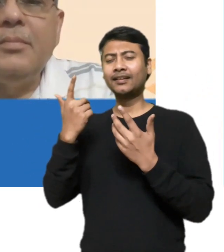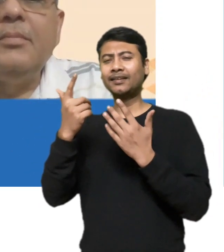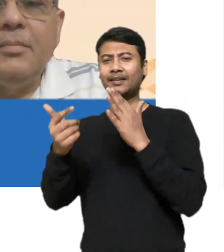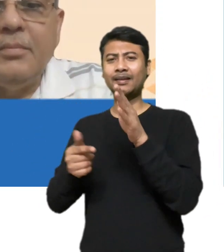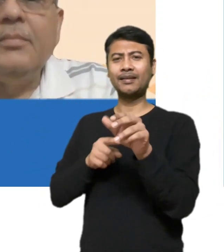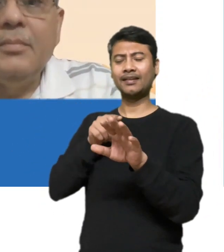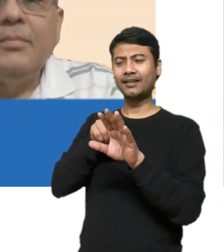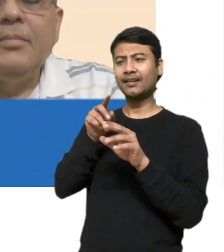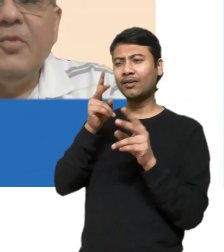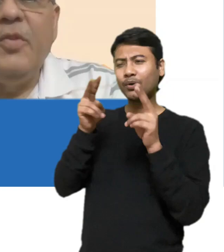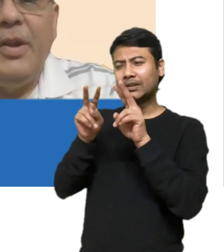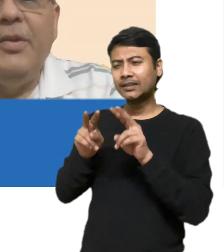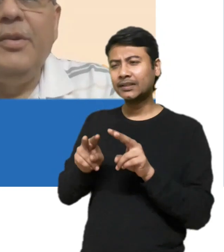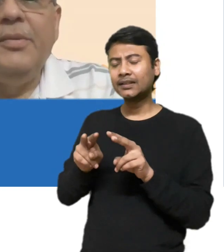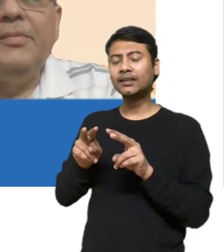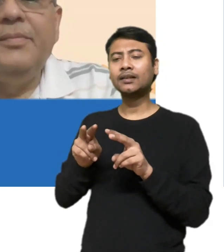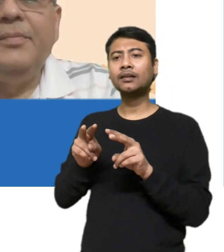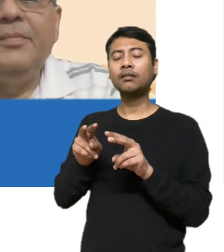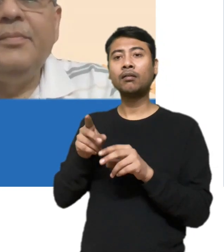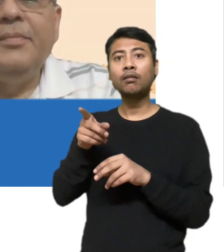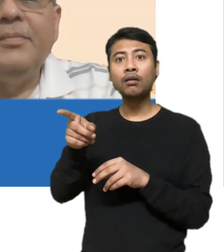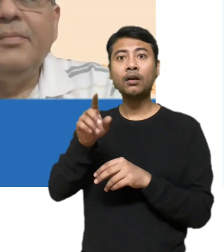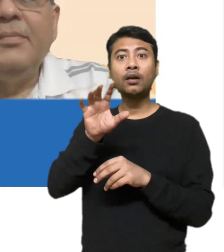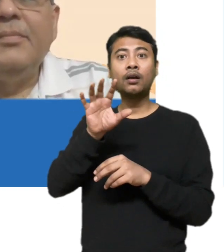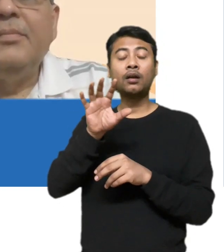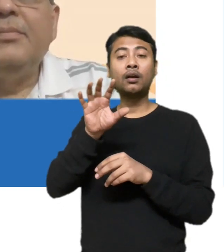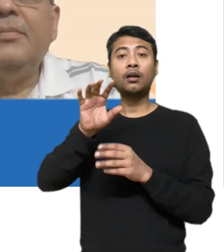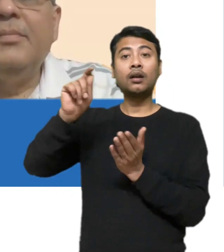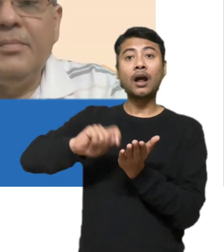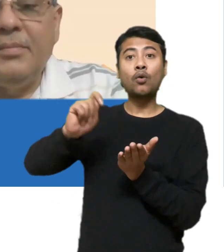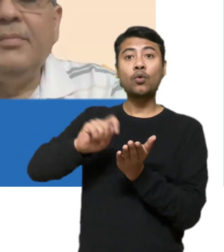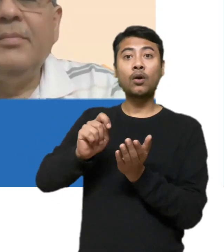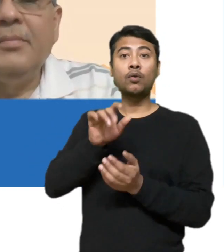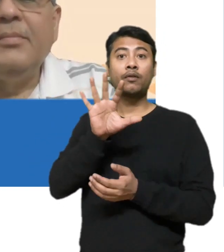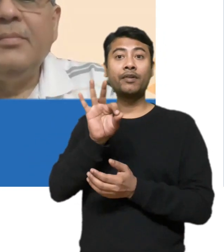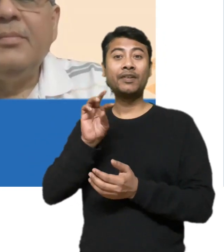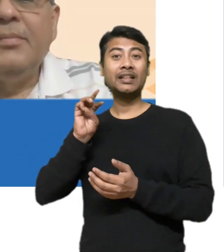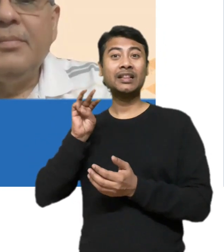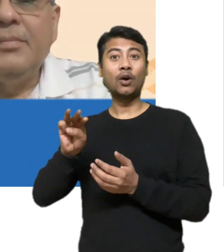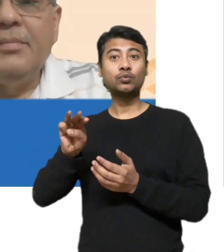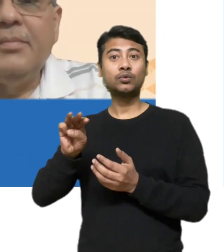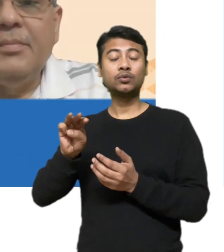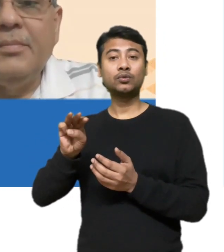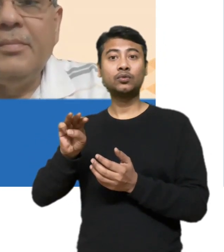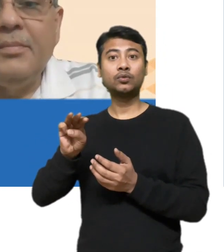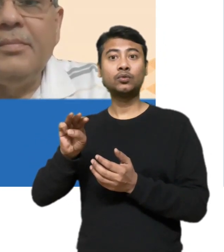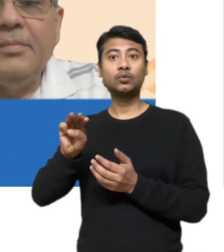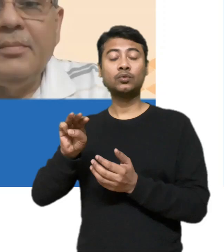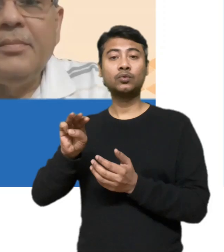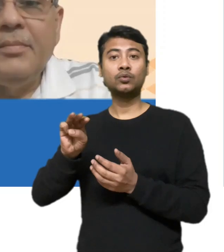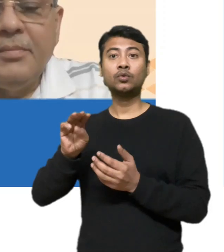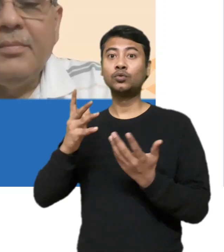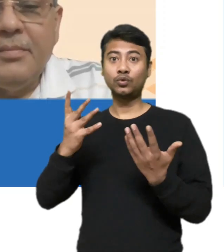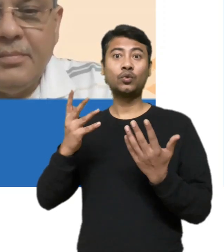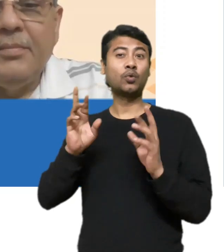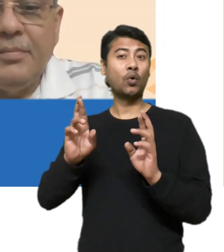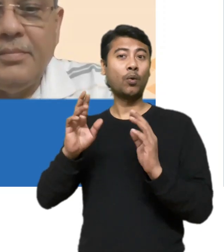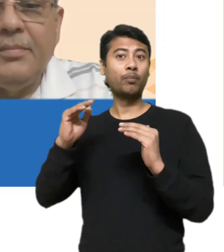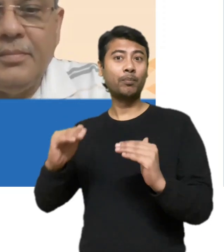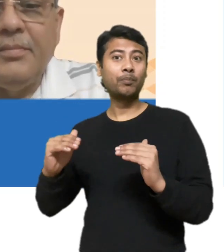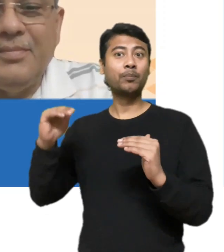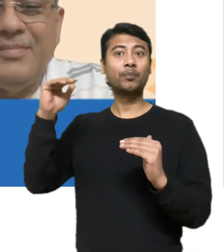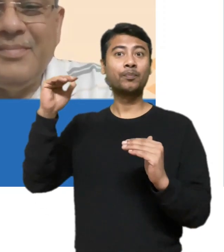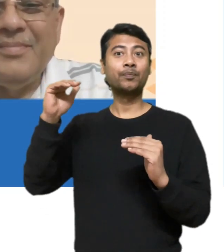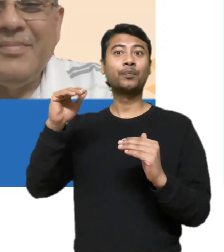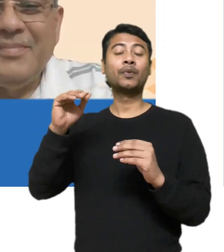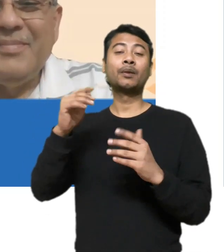plus downloads. Very good. Uh, which is phenomenal. So I think the next level will be 100,000. They'll change